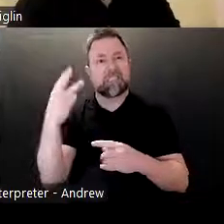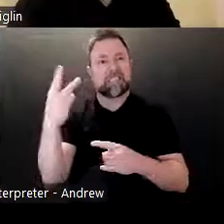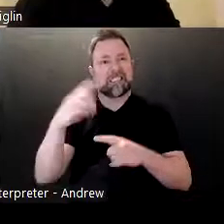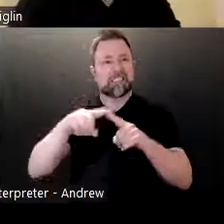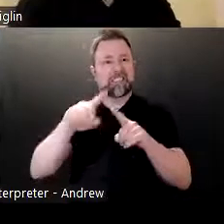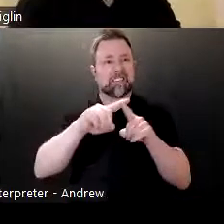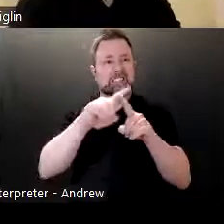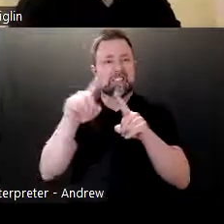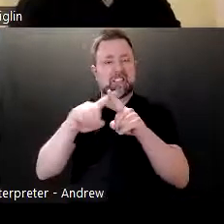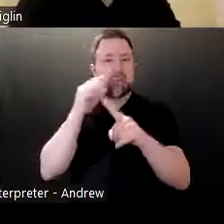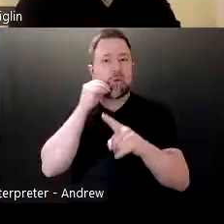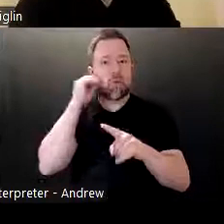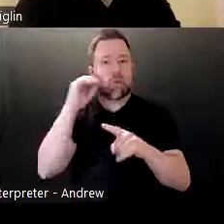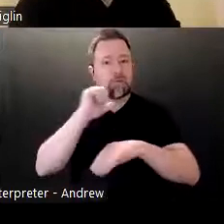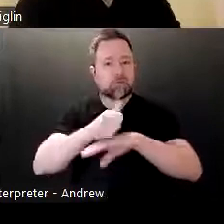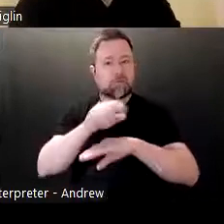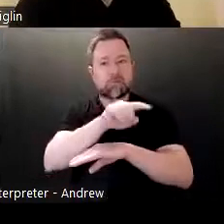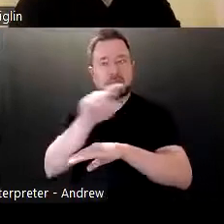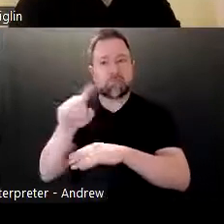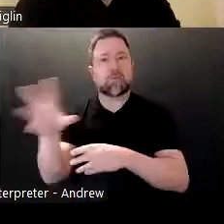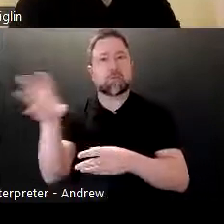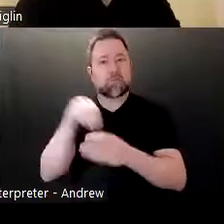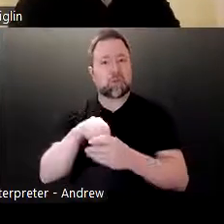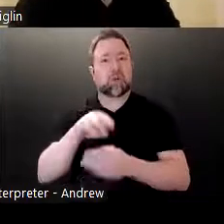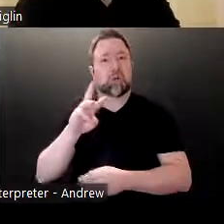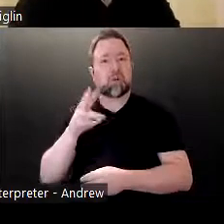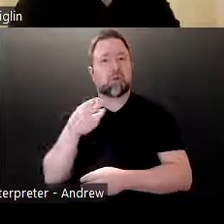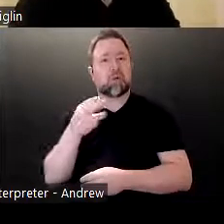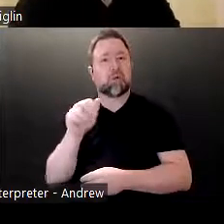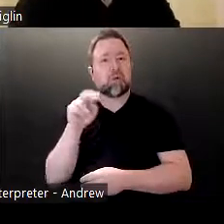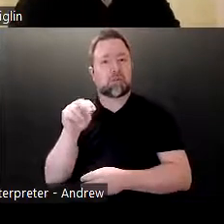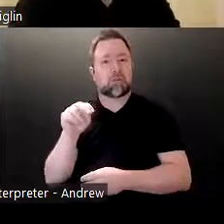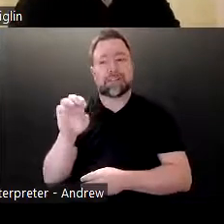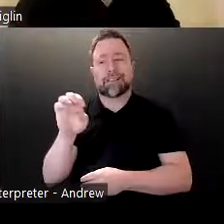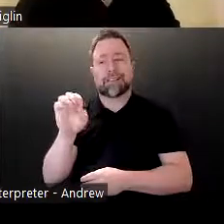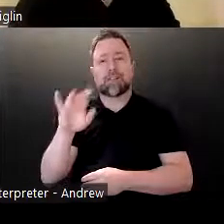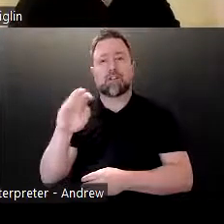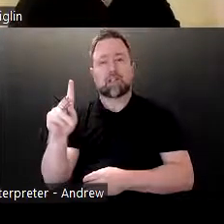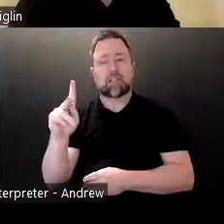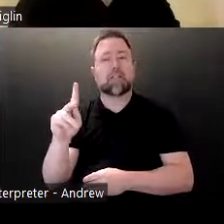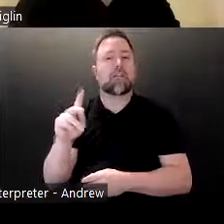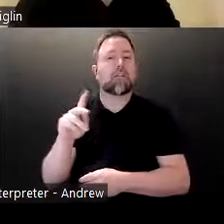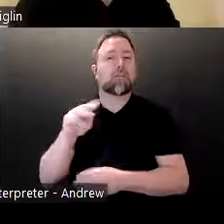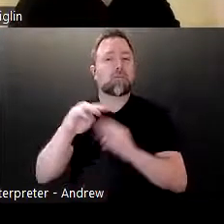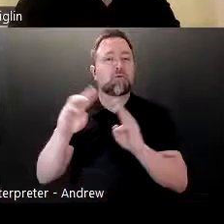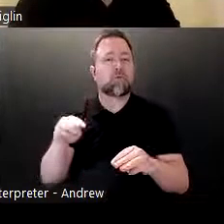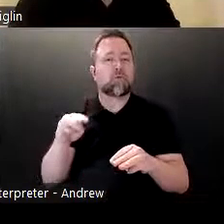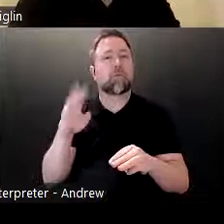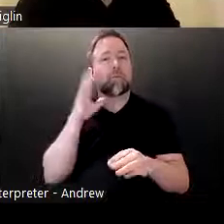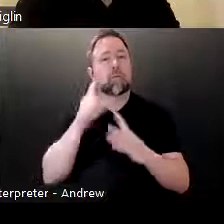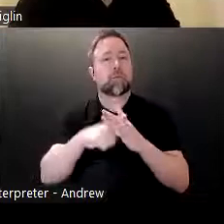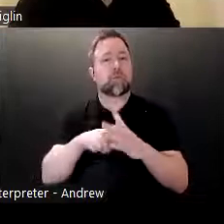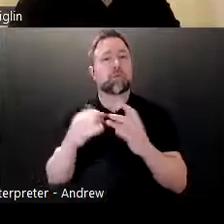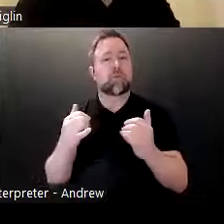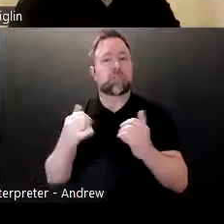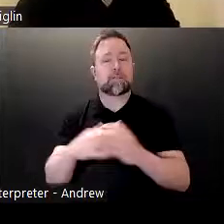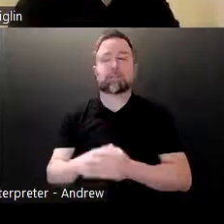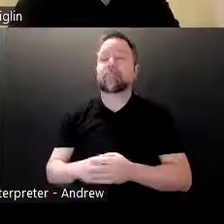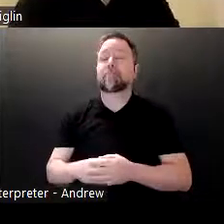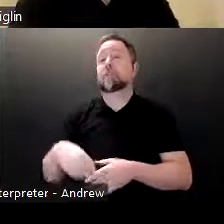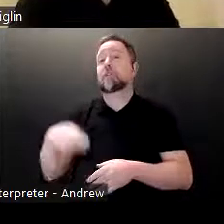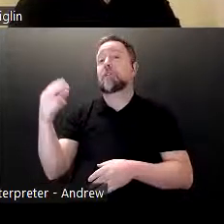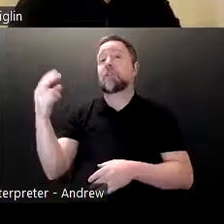home sites, including the Wharton Esherick Museum, where we will begin our virtual road trip today. The Historic Artist Homes and